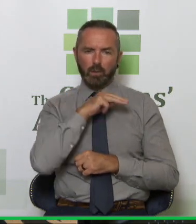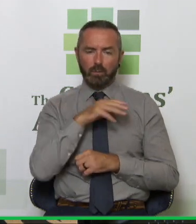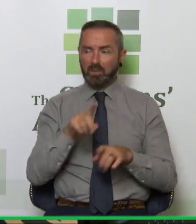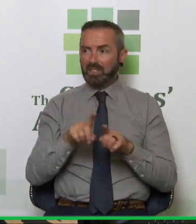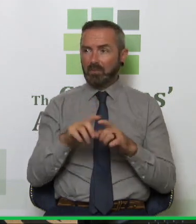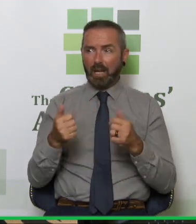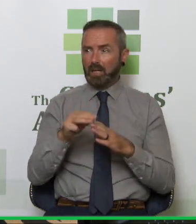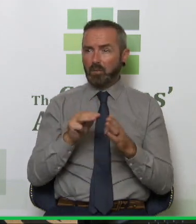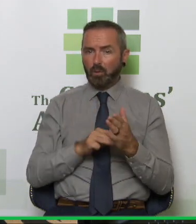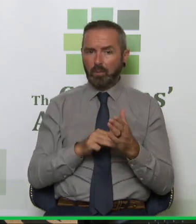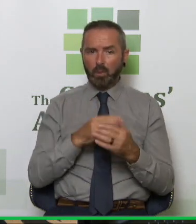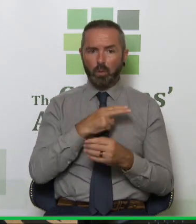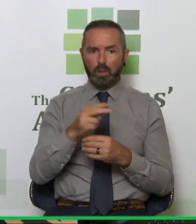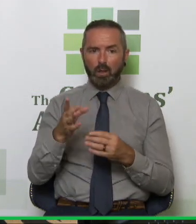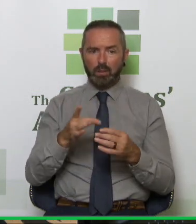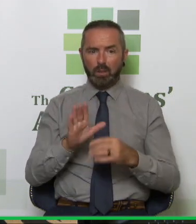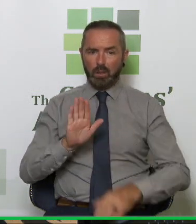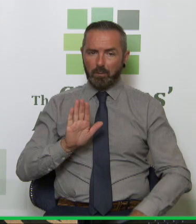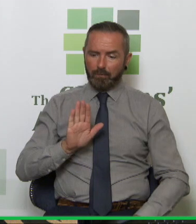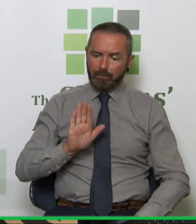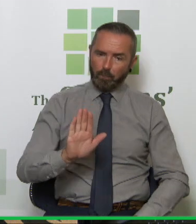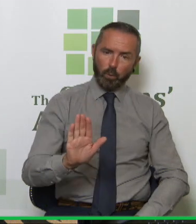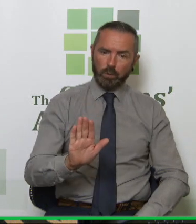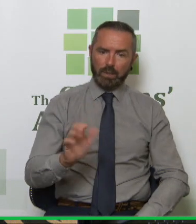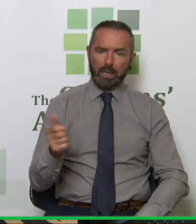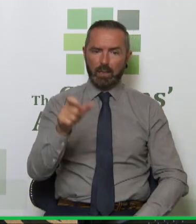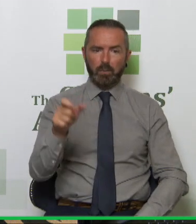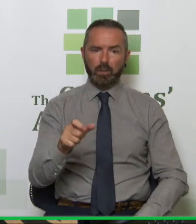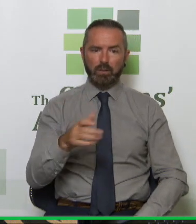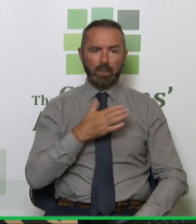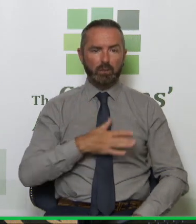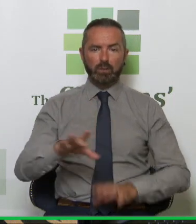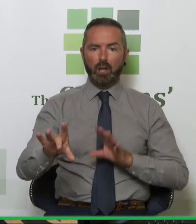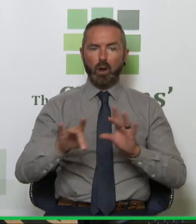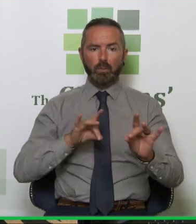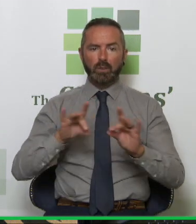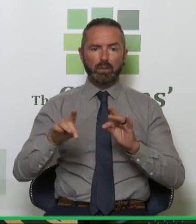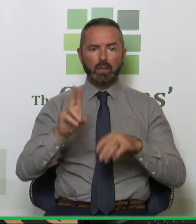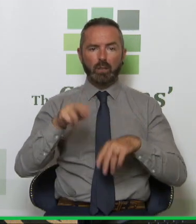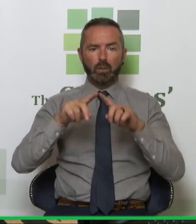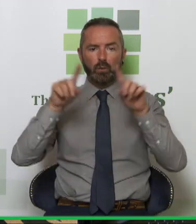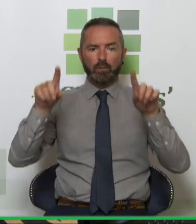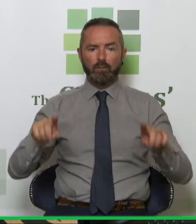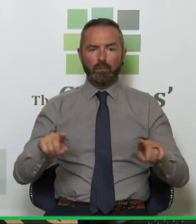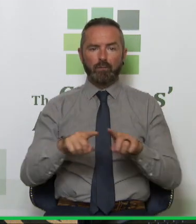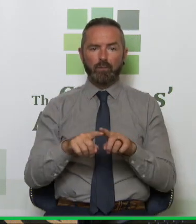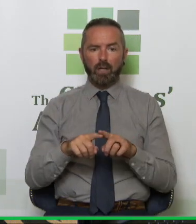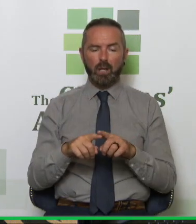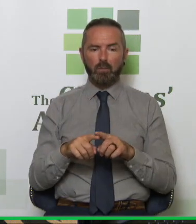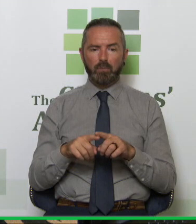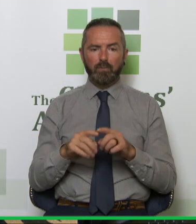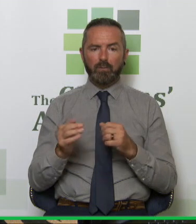not mandating anybody to do anything health related. This is an option, and it's a new frame around